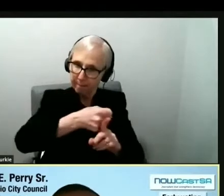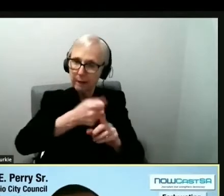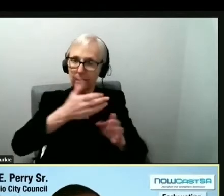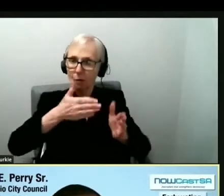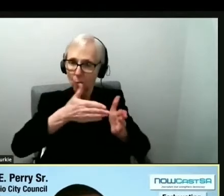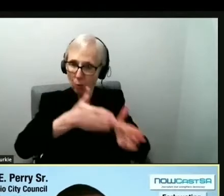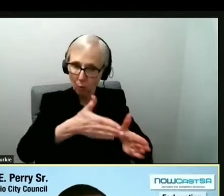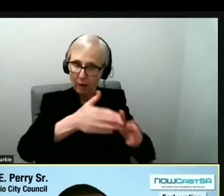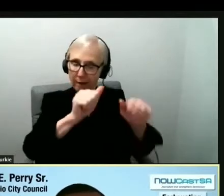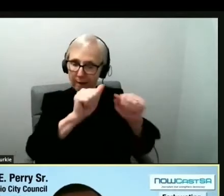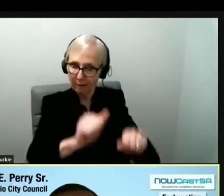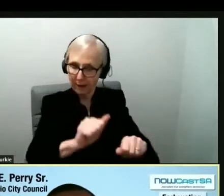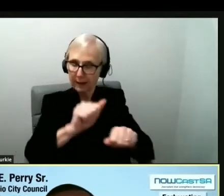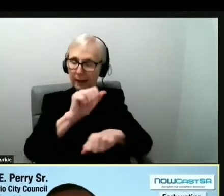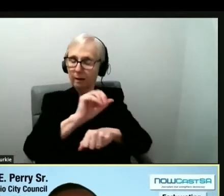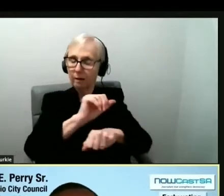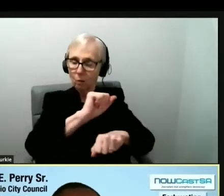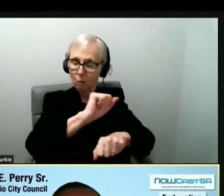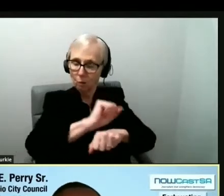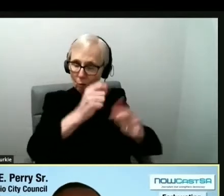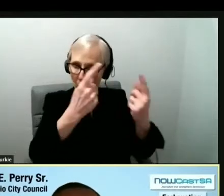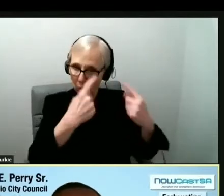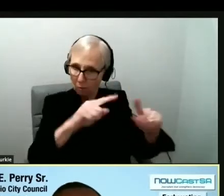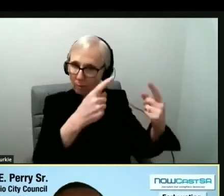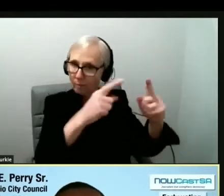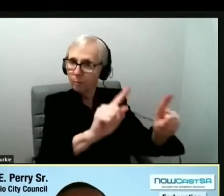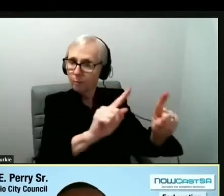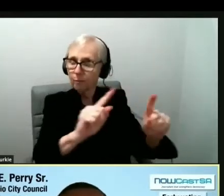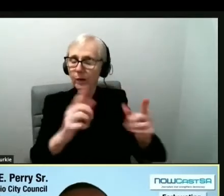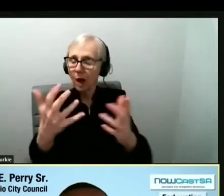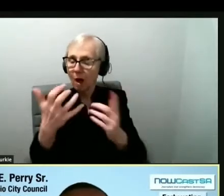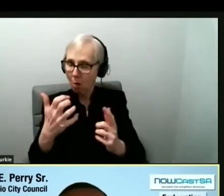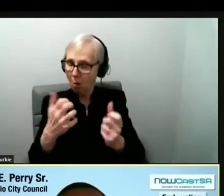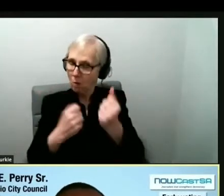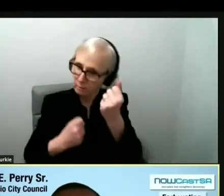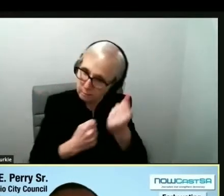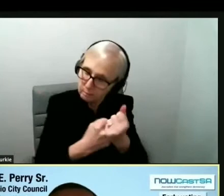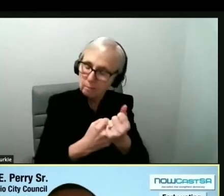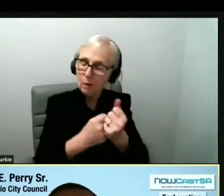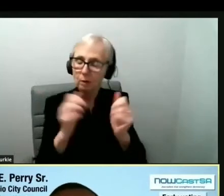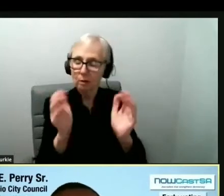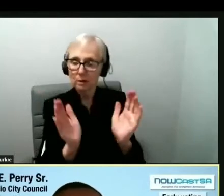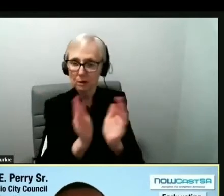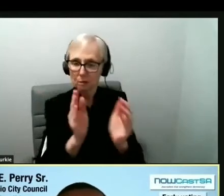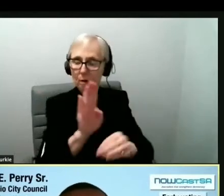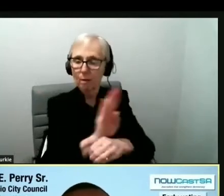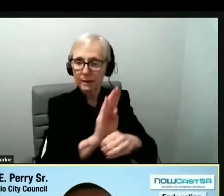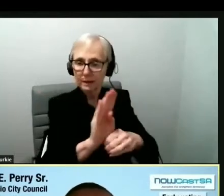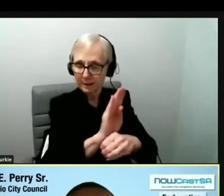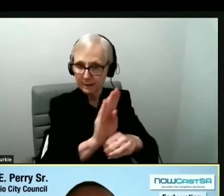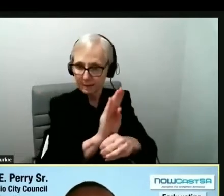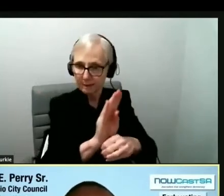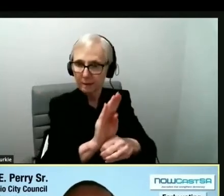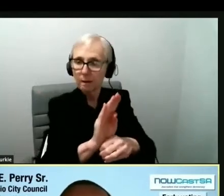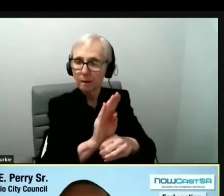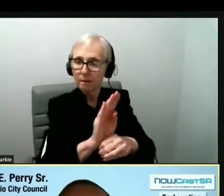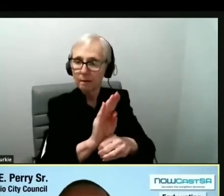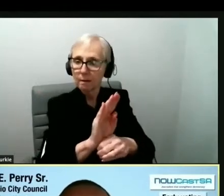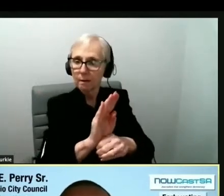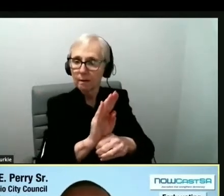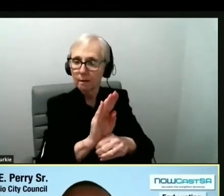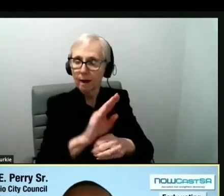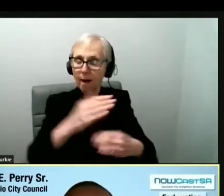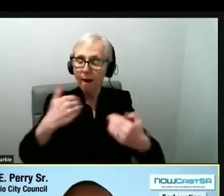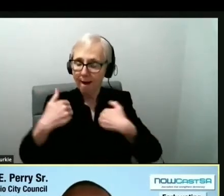these businesses can operate. And I want to be a champion for those small businesses. I'm going to be a champion for those small businesses. I have the